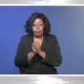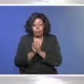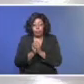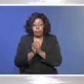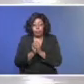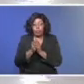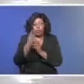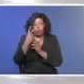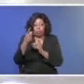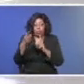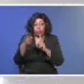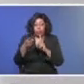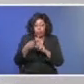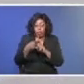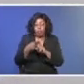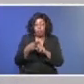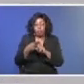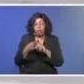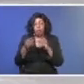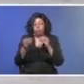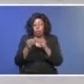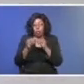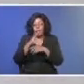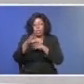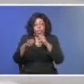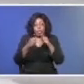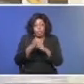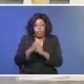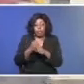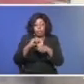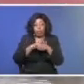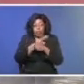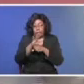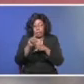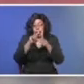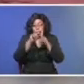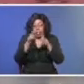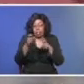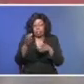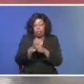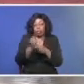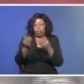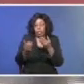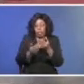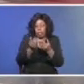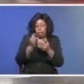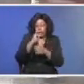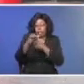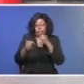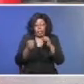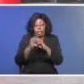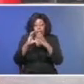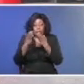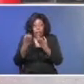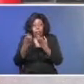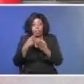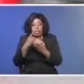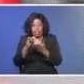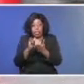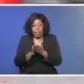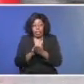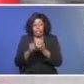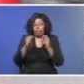Well, 2+ years into the fight, and COVID-19 testing has gotten a lot simpler. As one international company cites it, it's